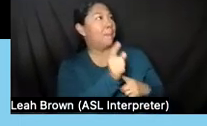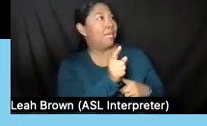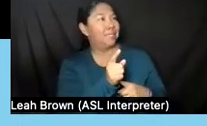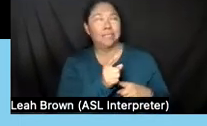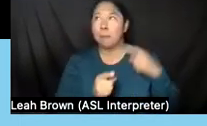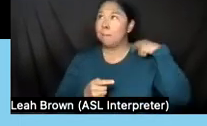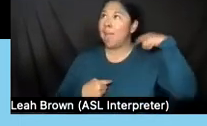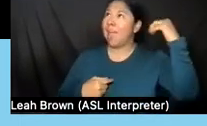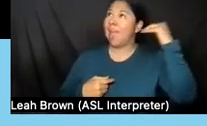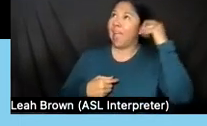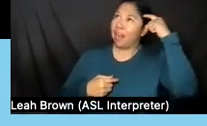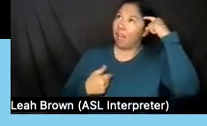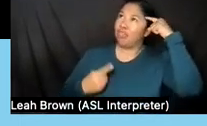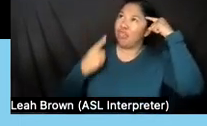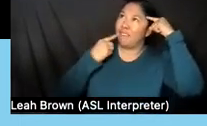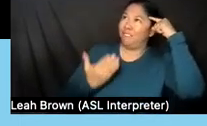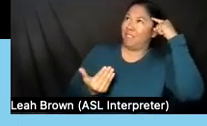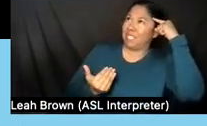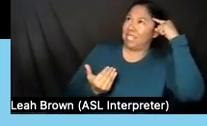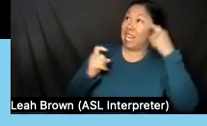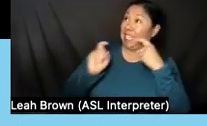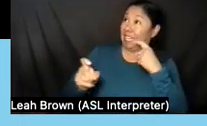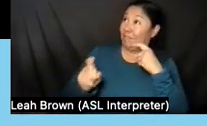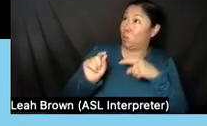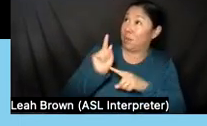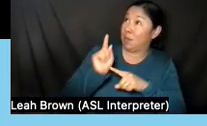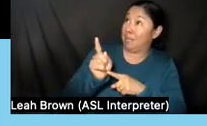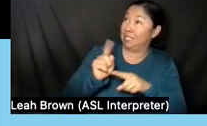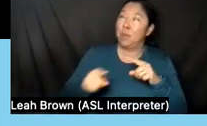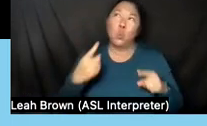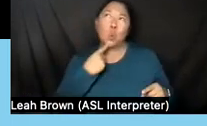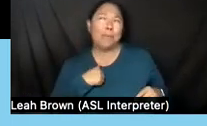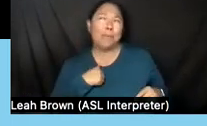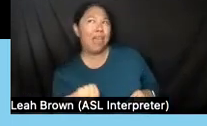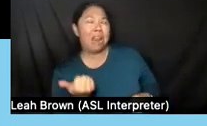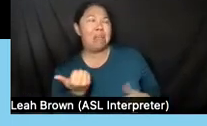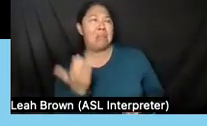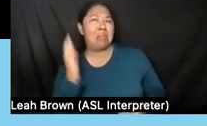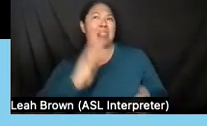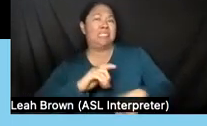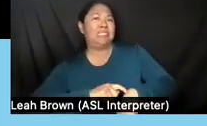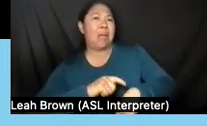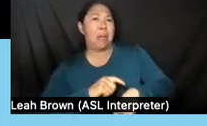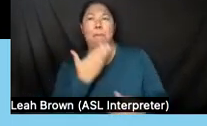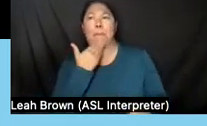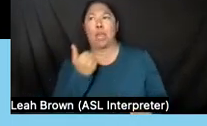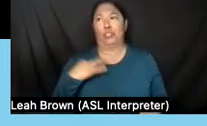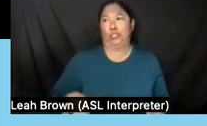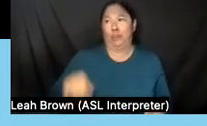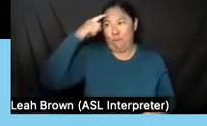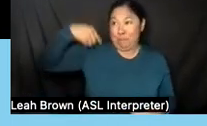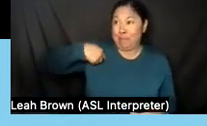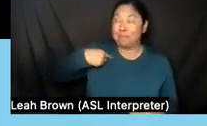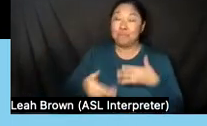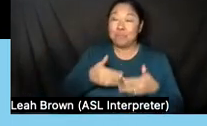head, I think, great, because I was thinking I was going to give you 20, but now you told me 10, which works out even better. So I started doing that where I